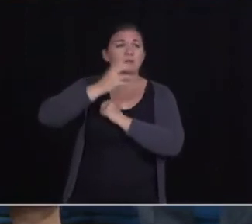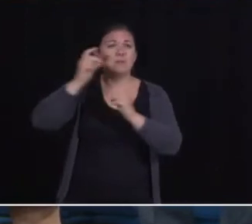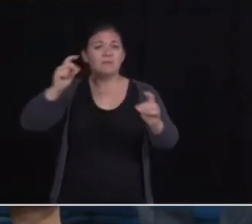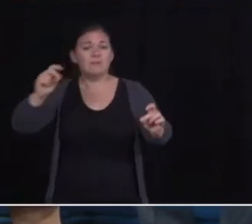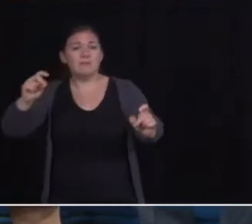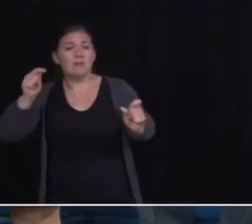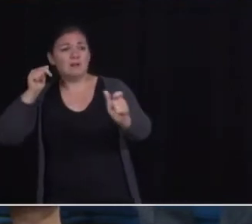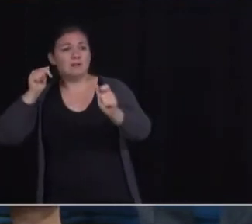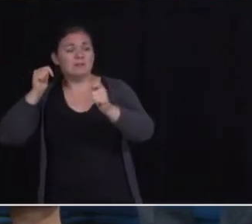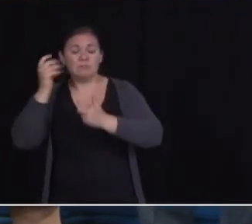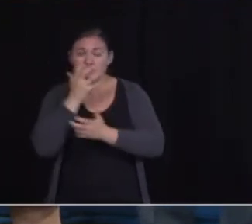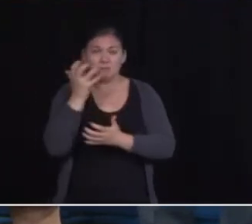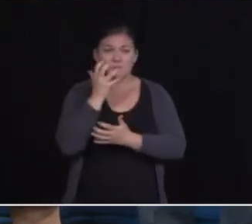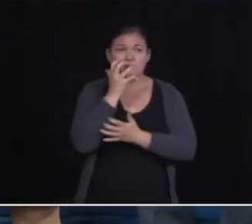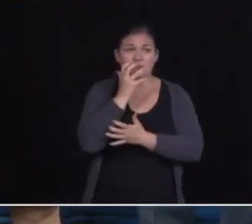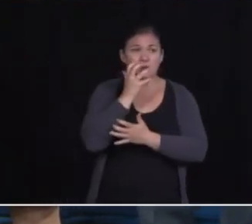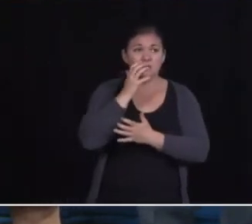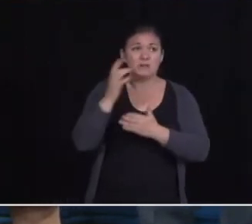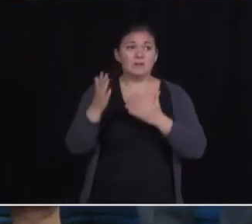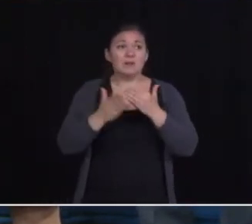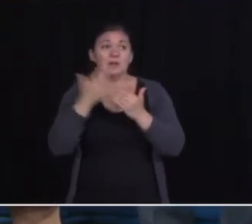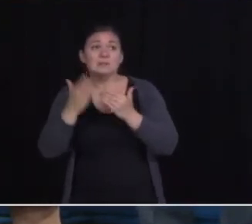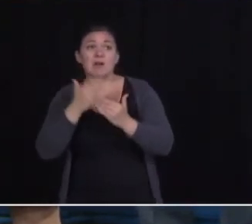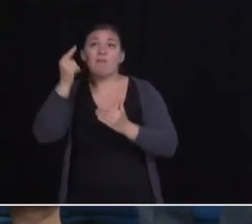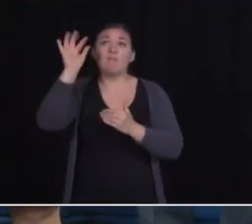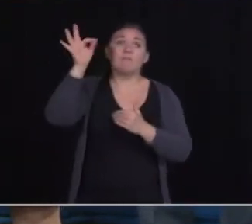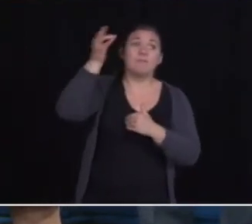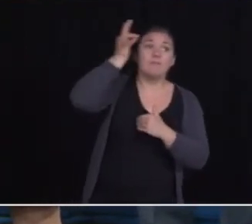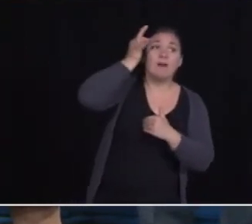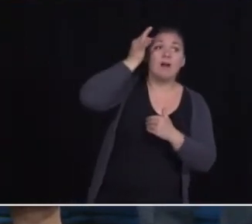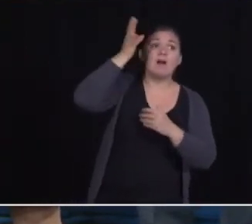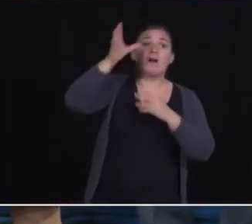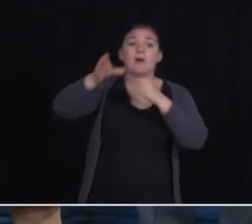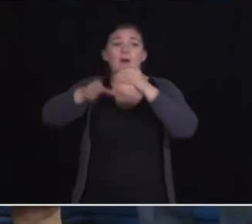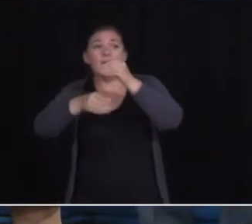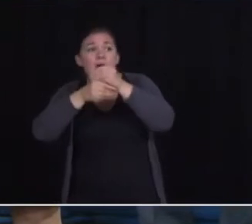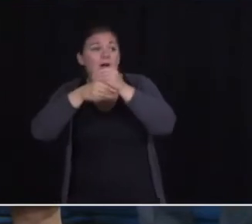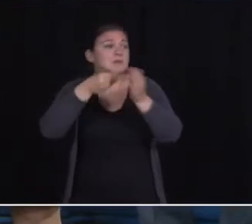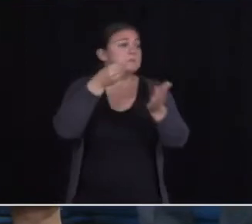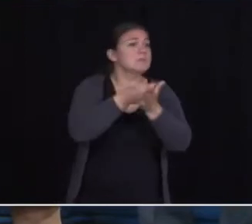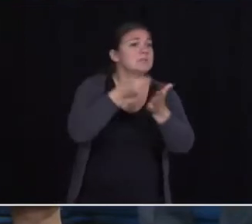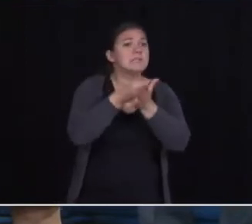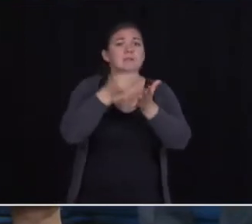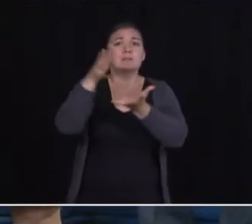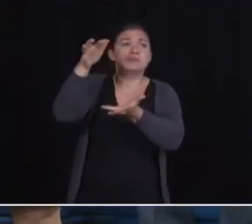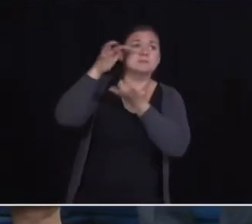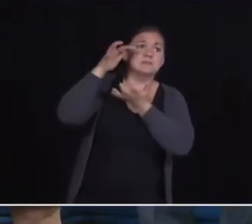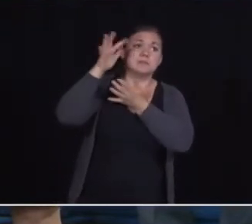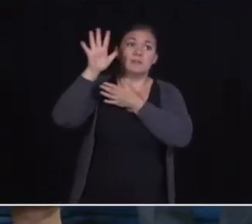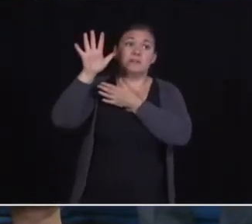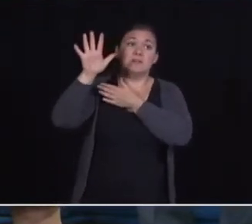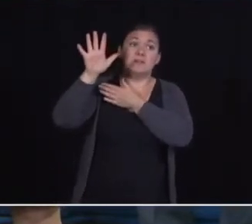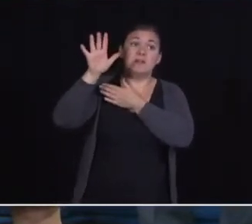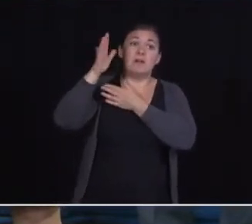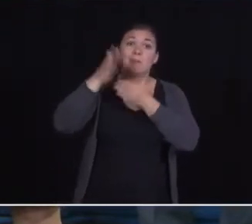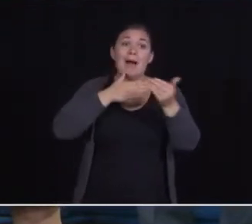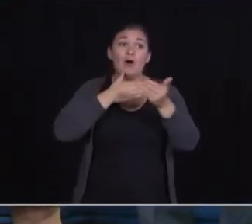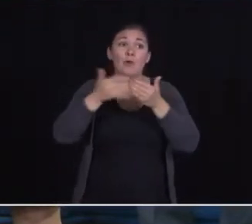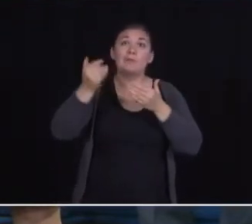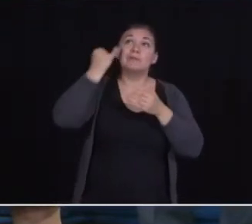get packages through government, even if you're Deputy Prime Minister or Premier. There's processes that we have to